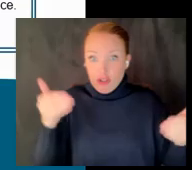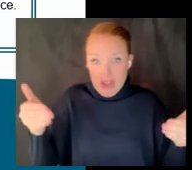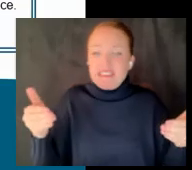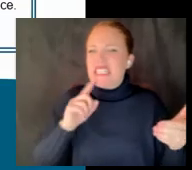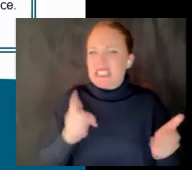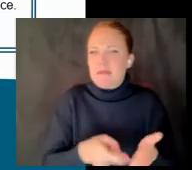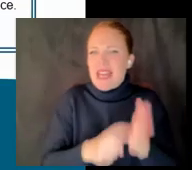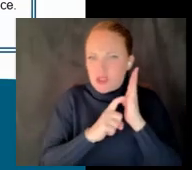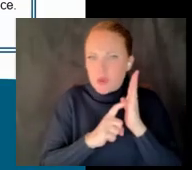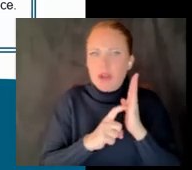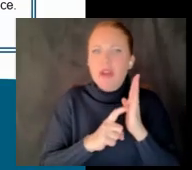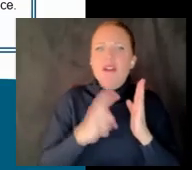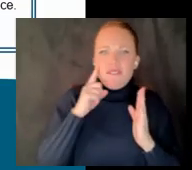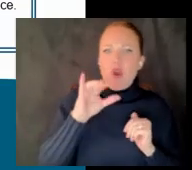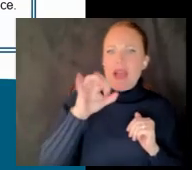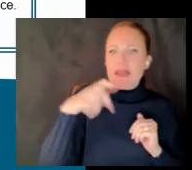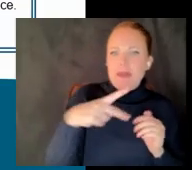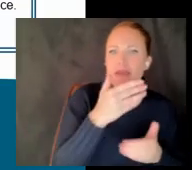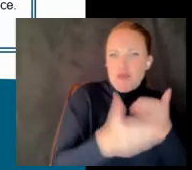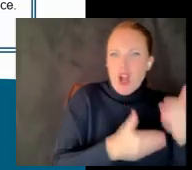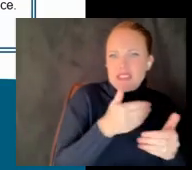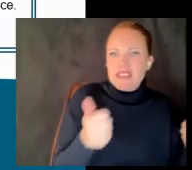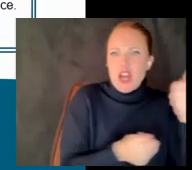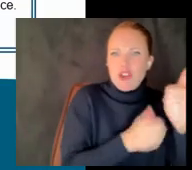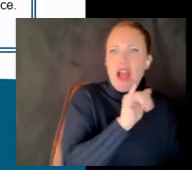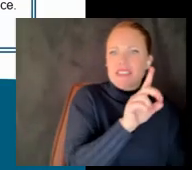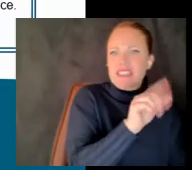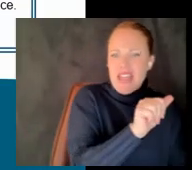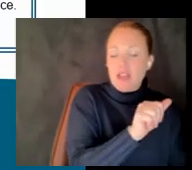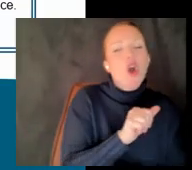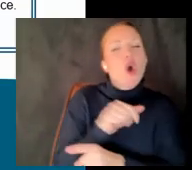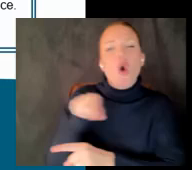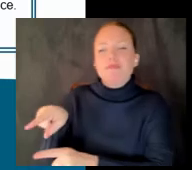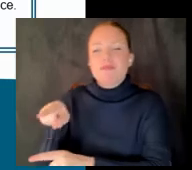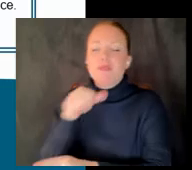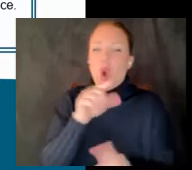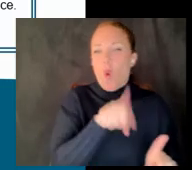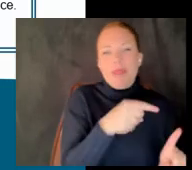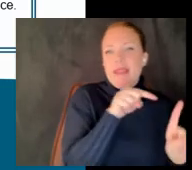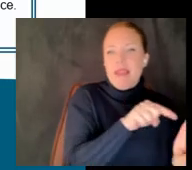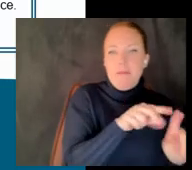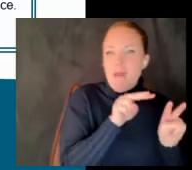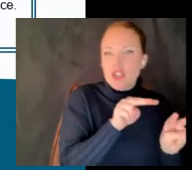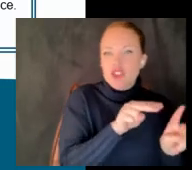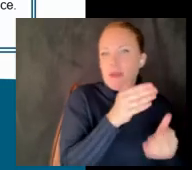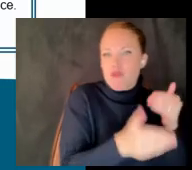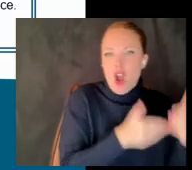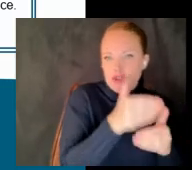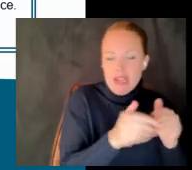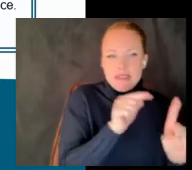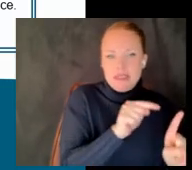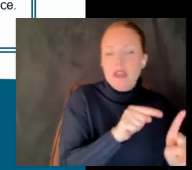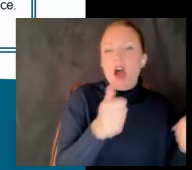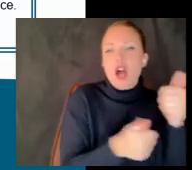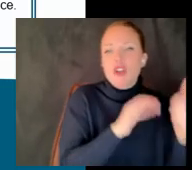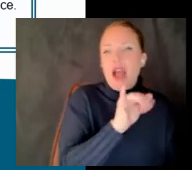specific component of the IEP process under IEA, whereas in Section 504 does not have a